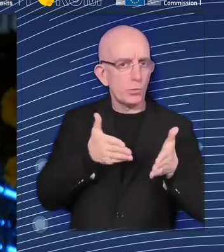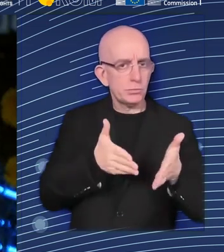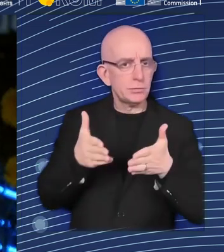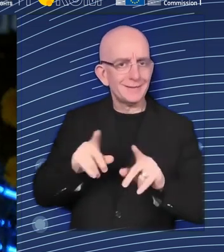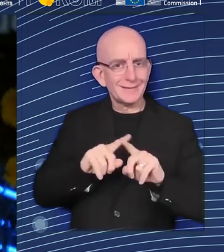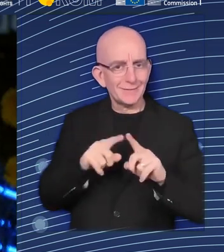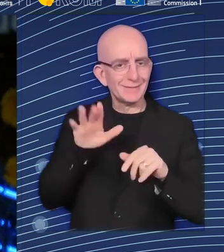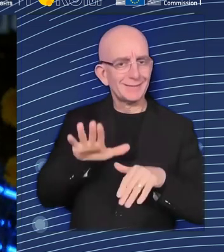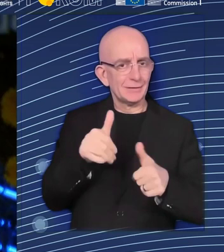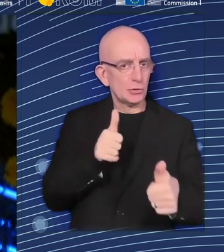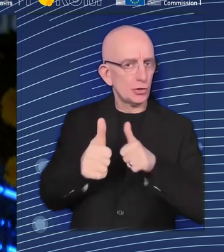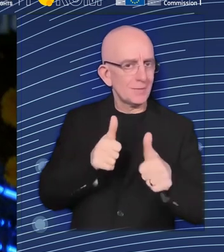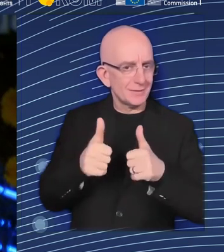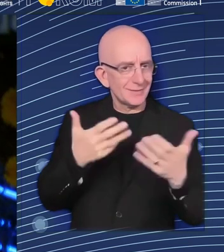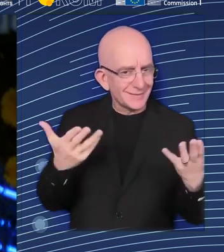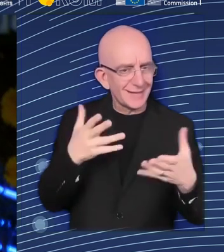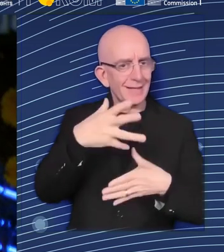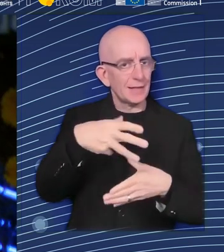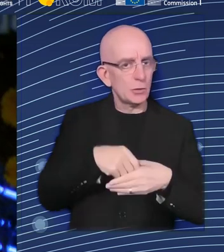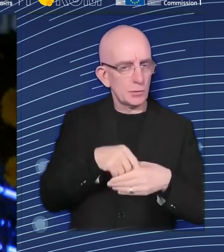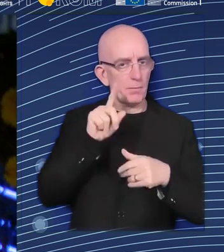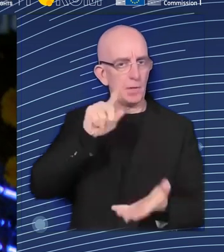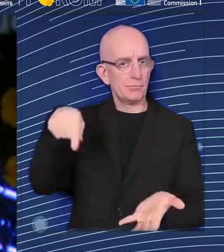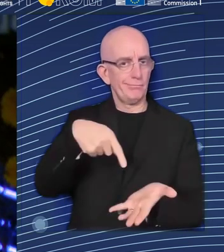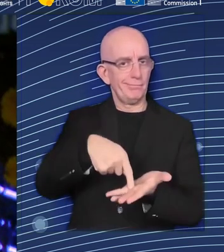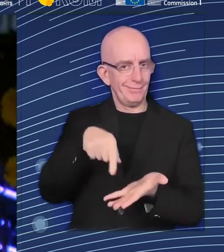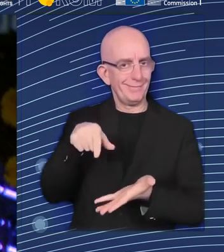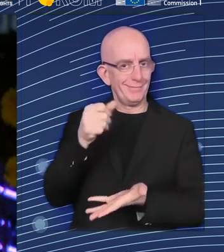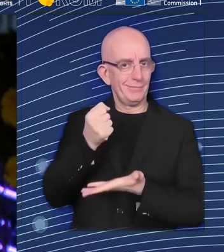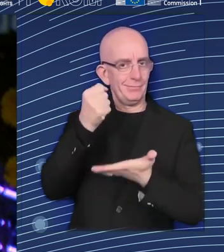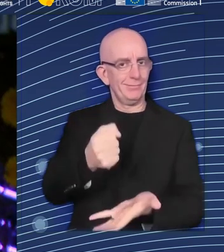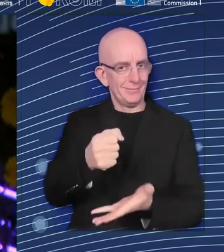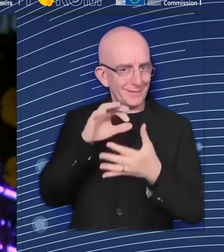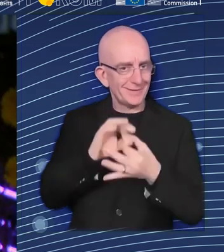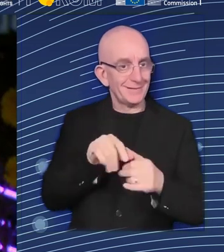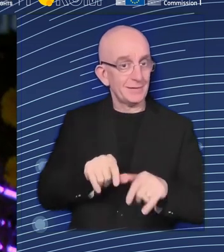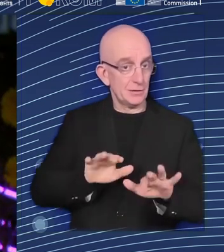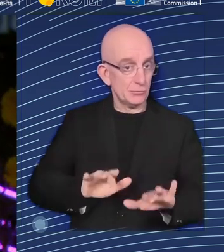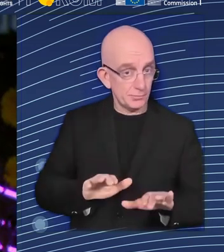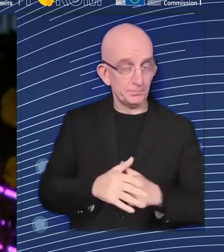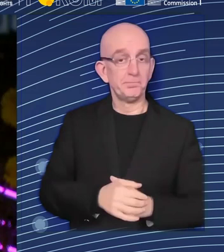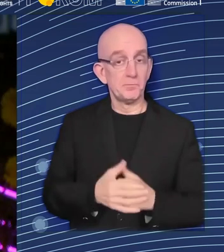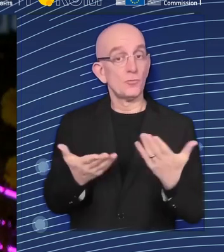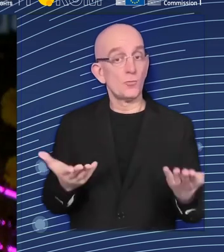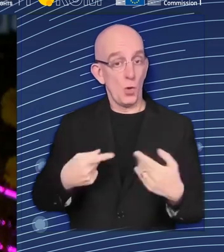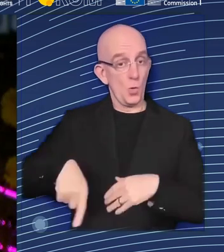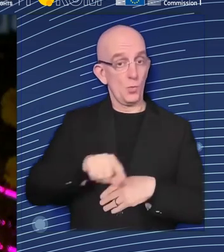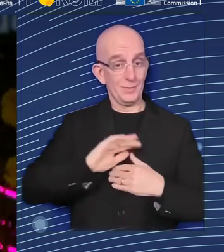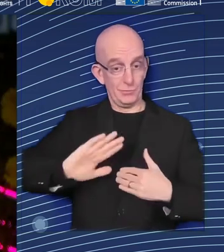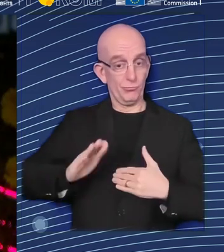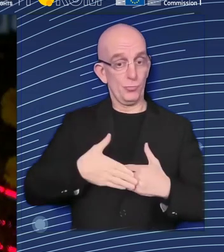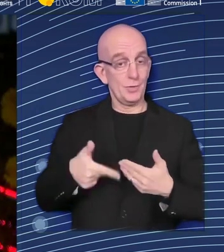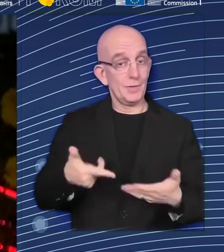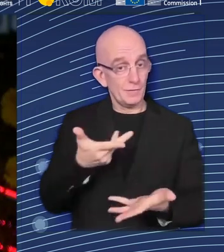artificial intelligence if used responsibly. The insights and proposed solutions gathered from those past